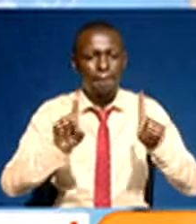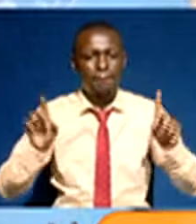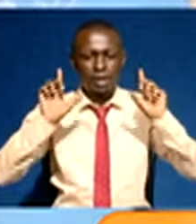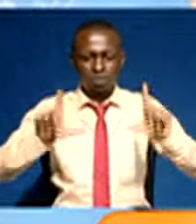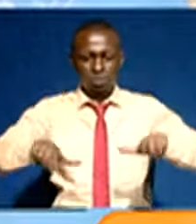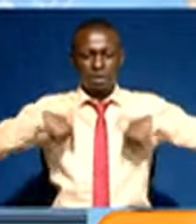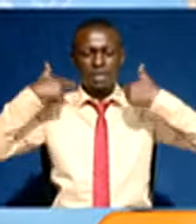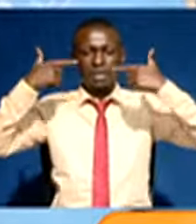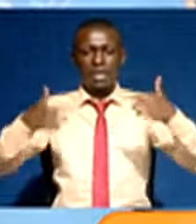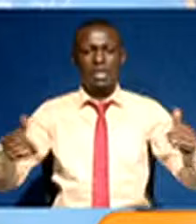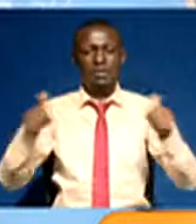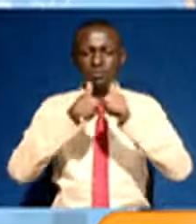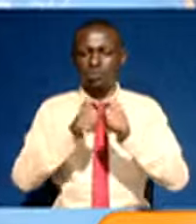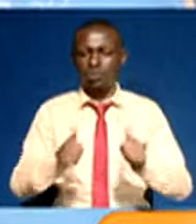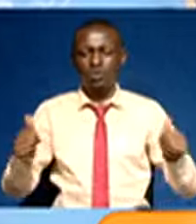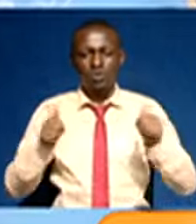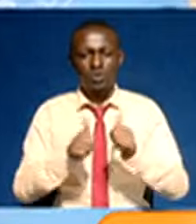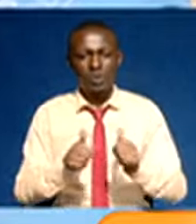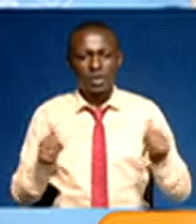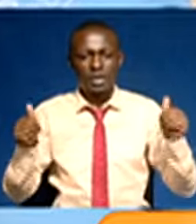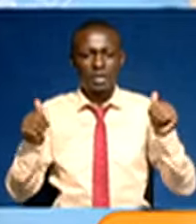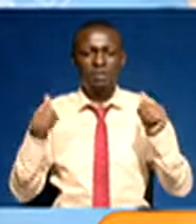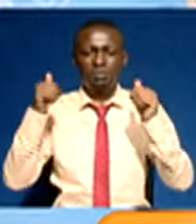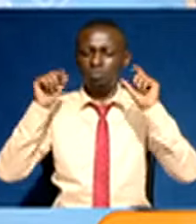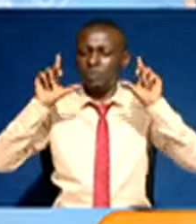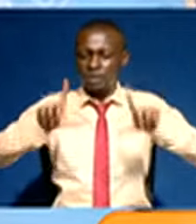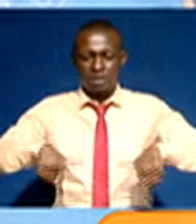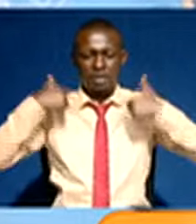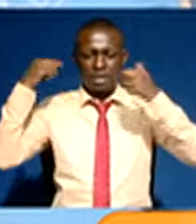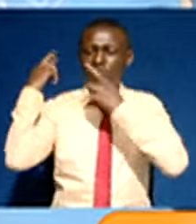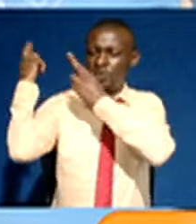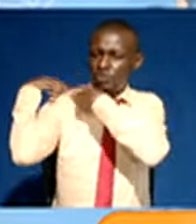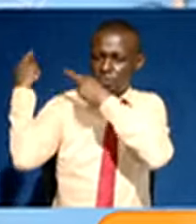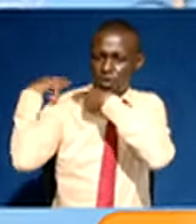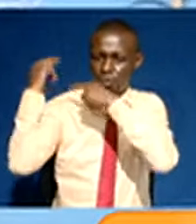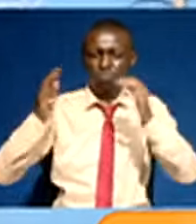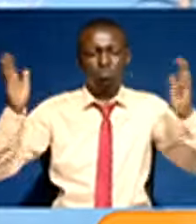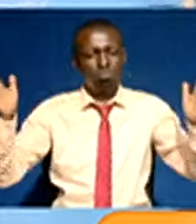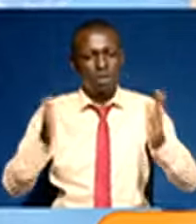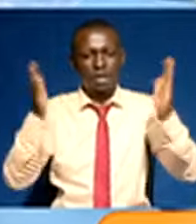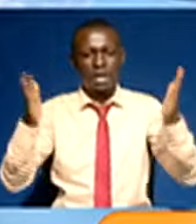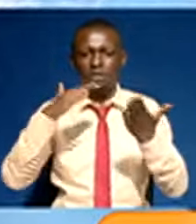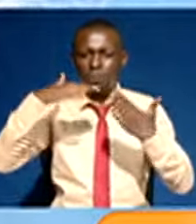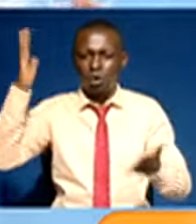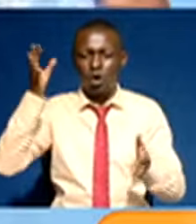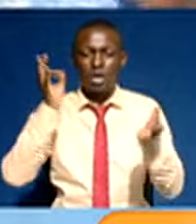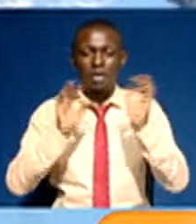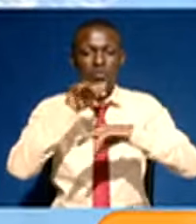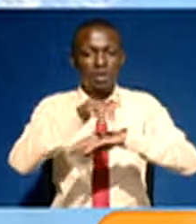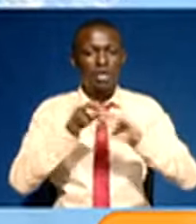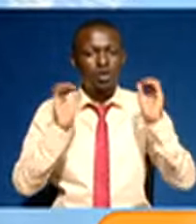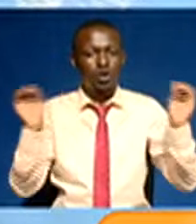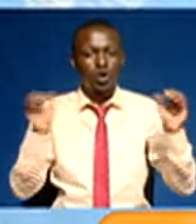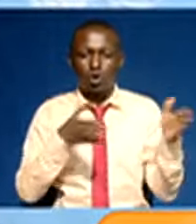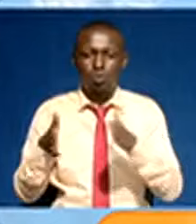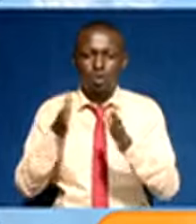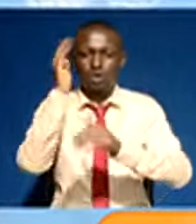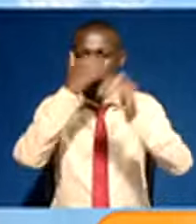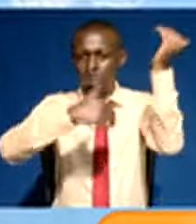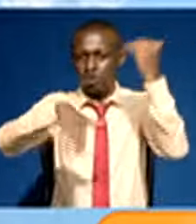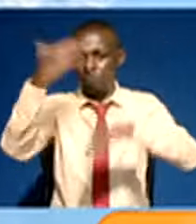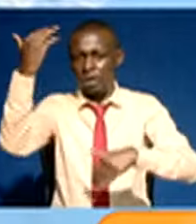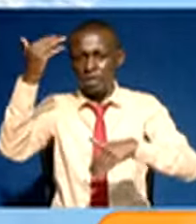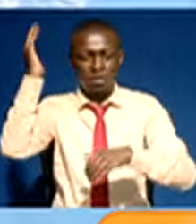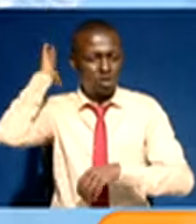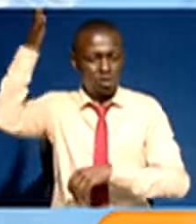kuishi maisha mzuri, maisha ya kuwa responsible ndio tunahimiza zaidi. Ndio hata kama hatapata ile nafasi ya kwenda university,